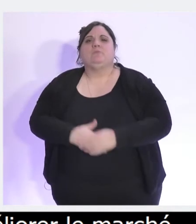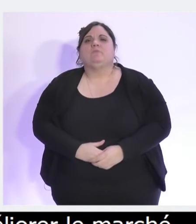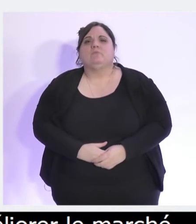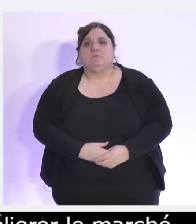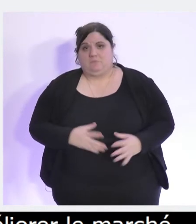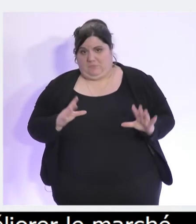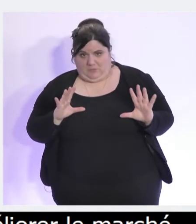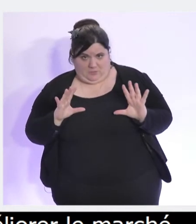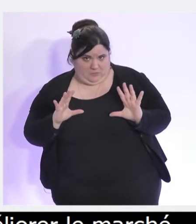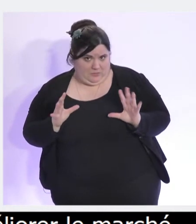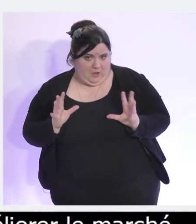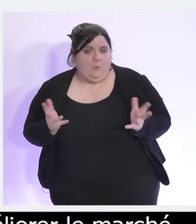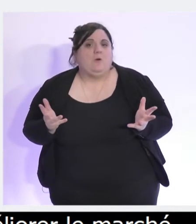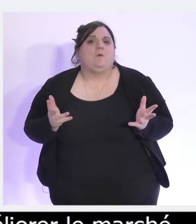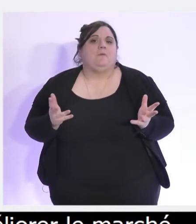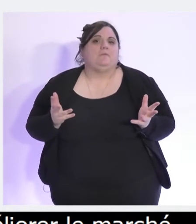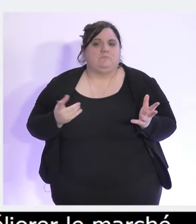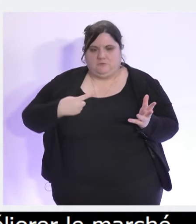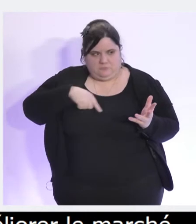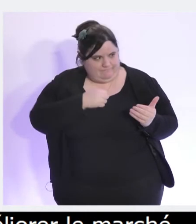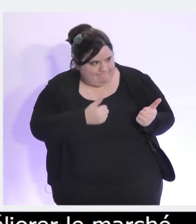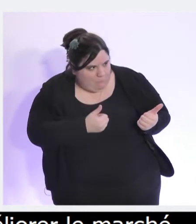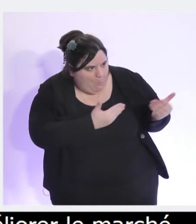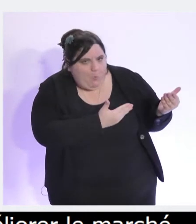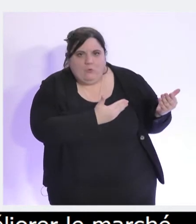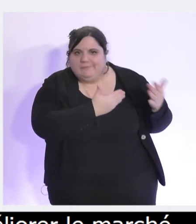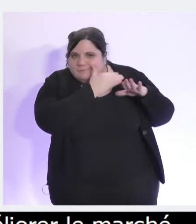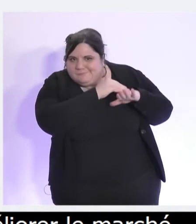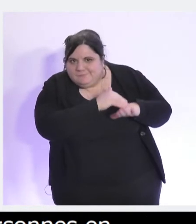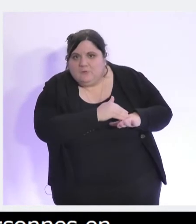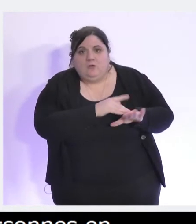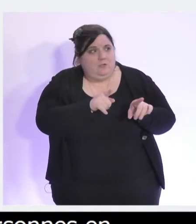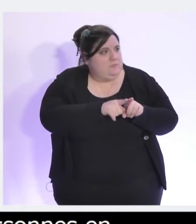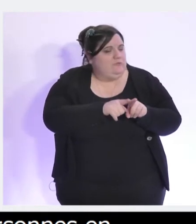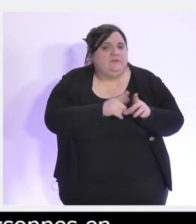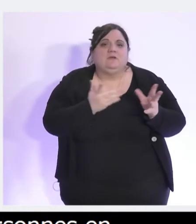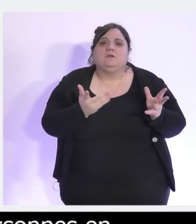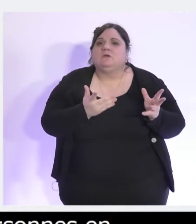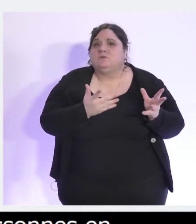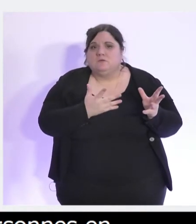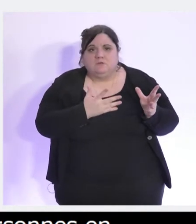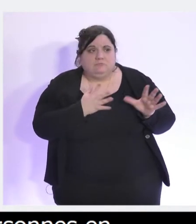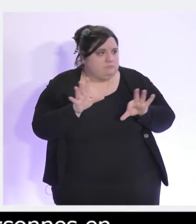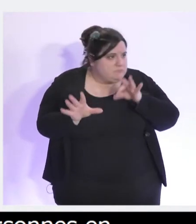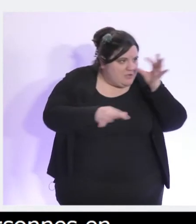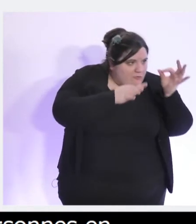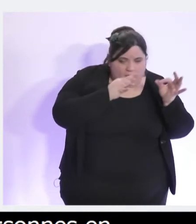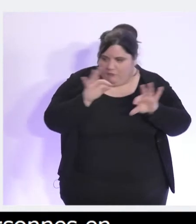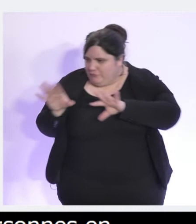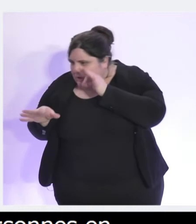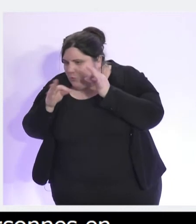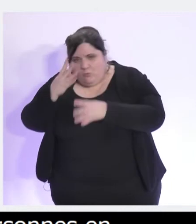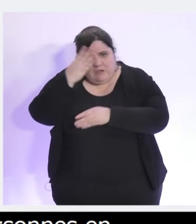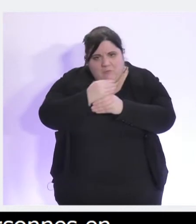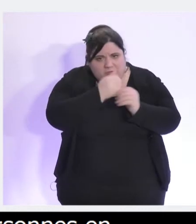6 key areas. It will be strengthening the capacities of employment and integration